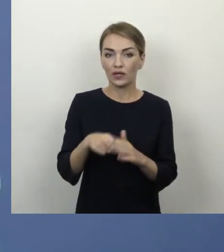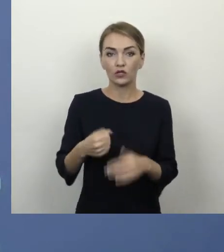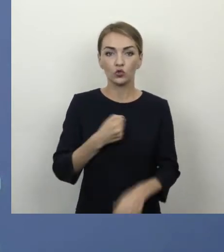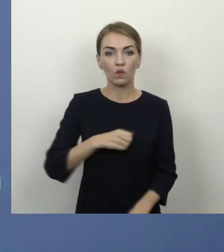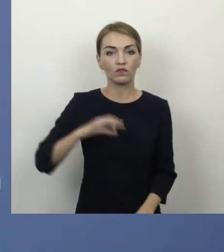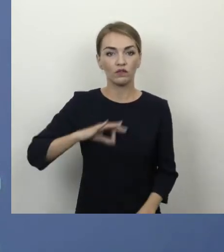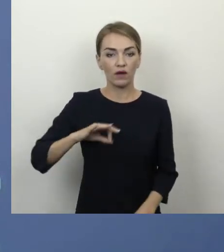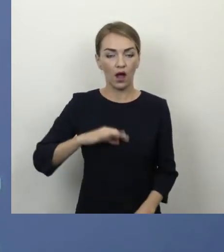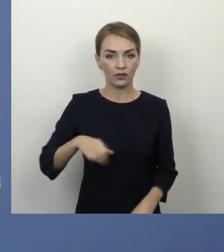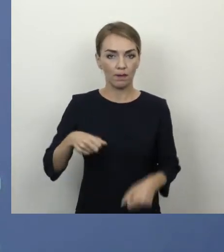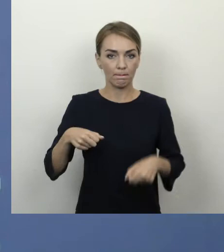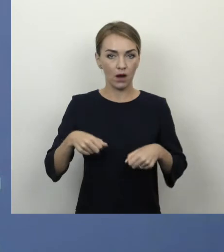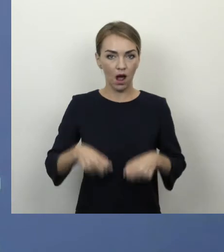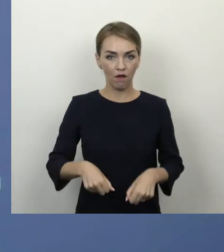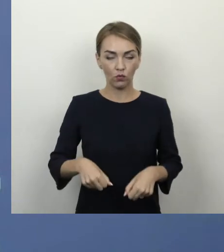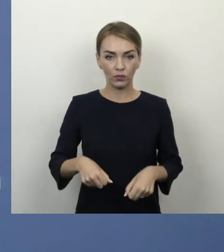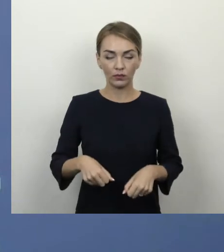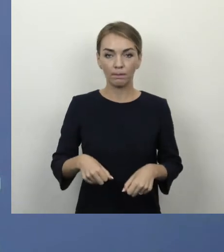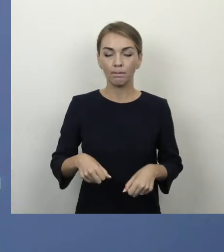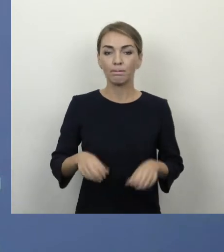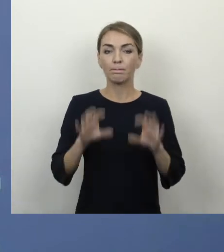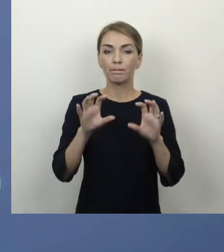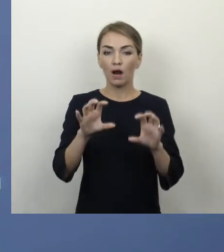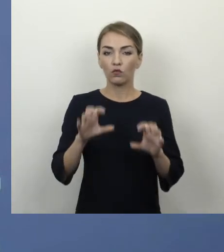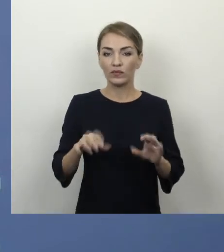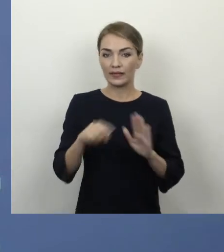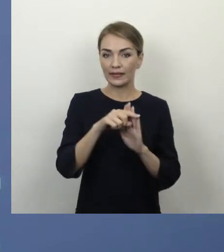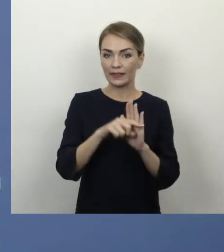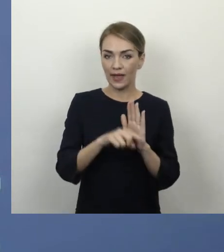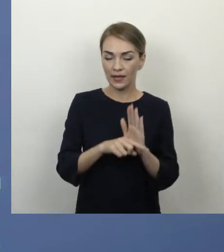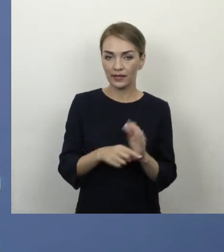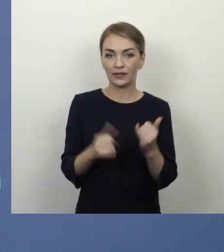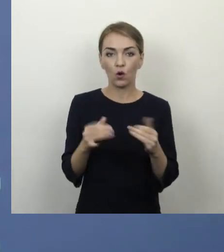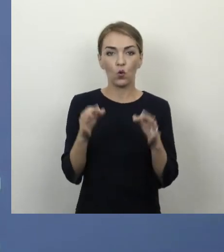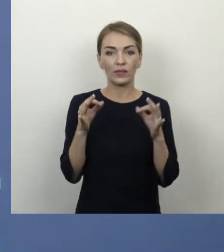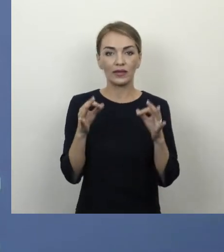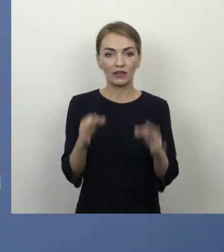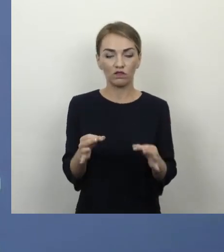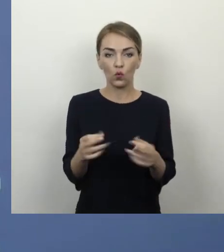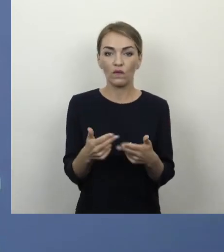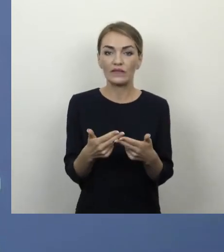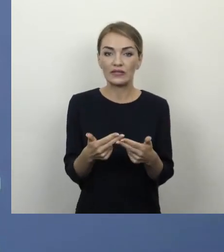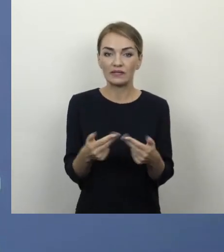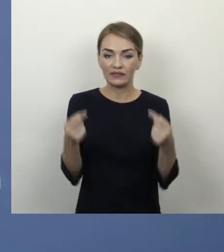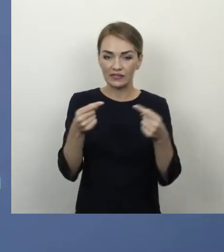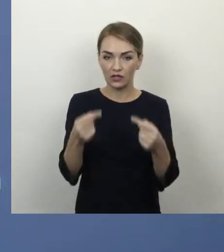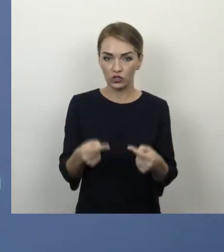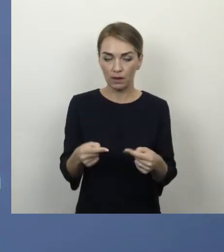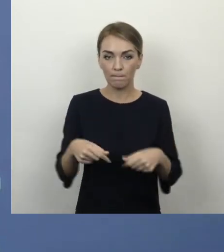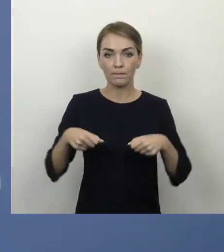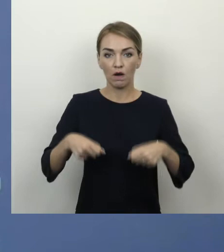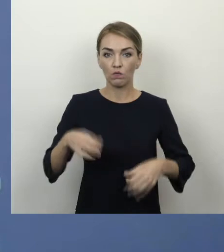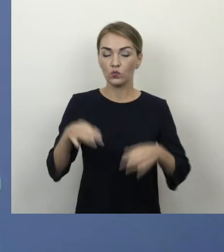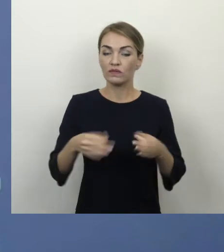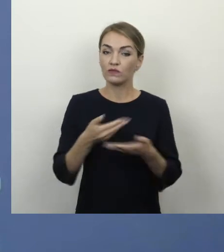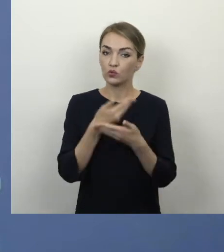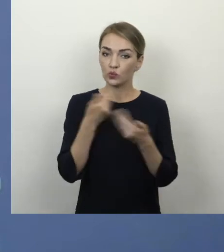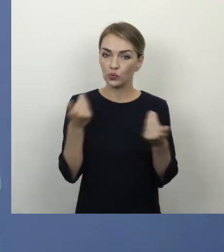to take away some votes from such a candidate. But there should be objective